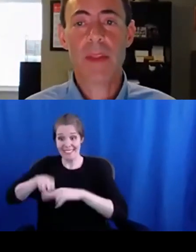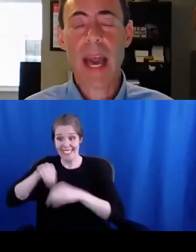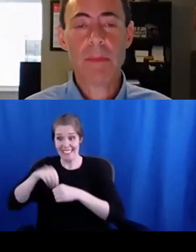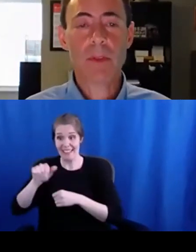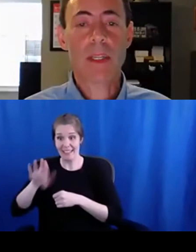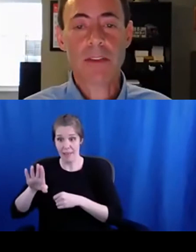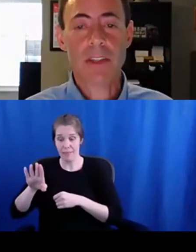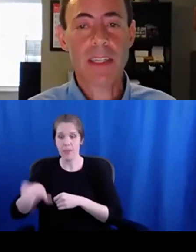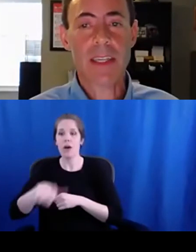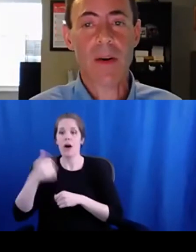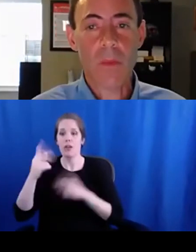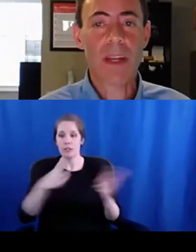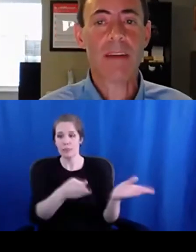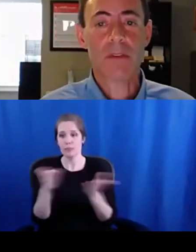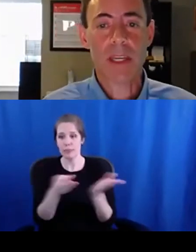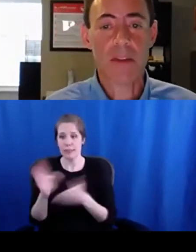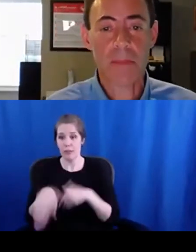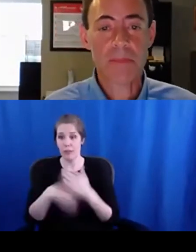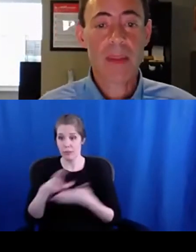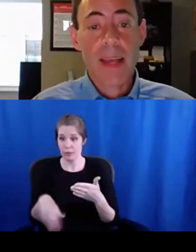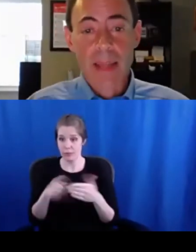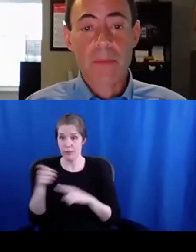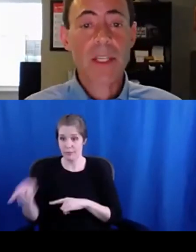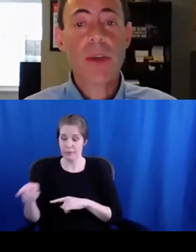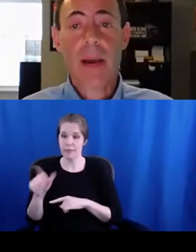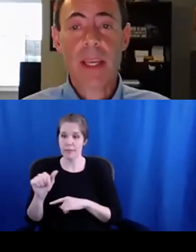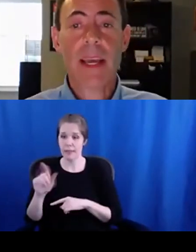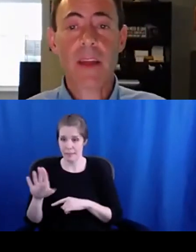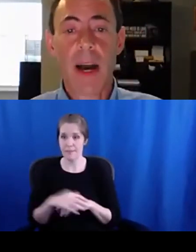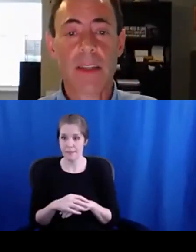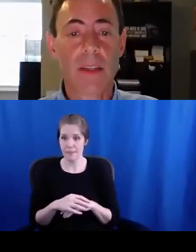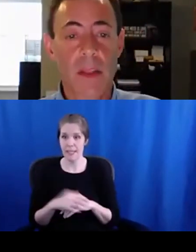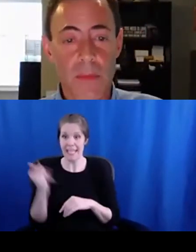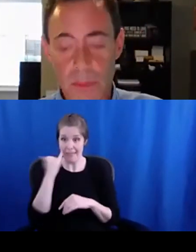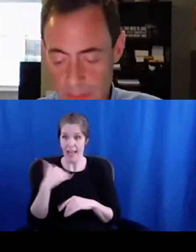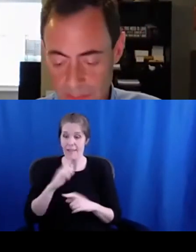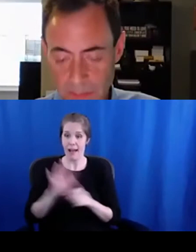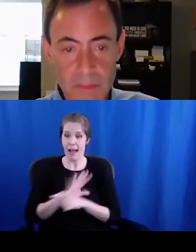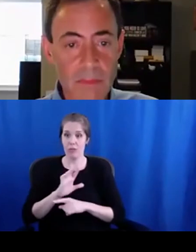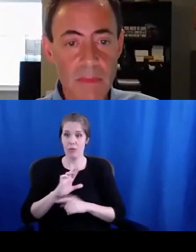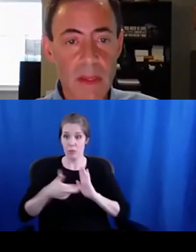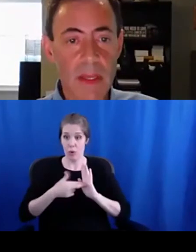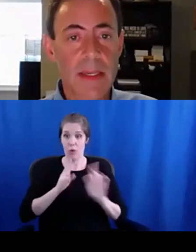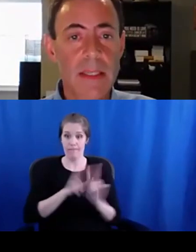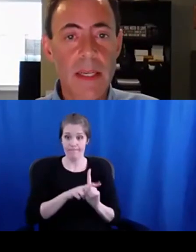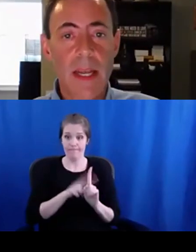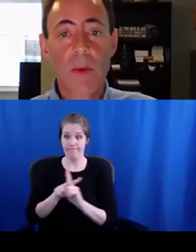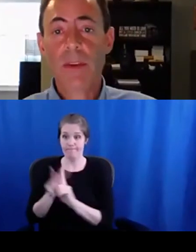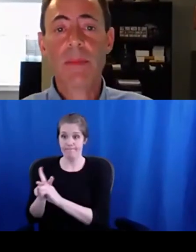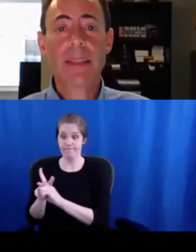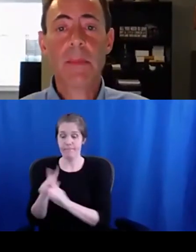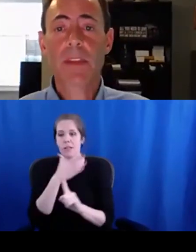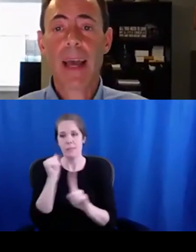with absolute attention to detail, one after the other. And by doing that, we can get the highest throughput. And so here